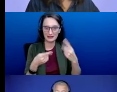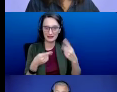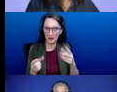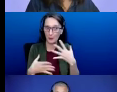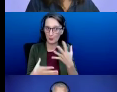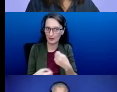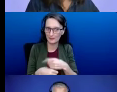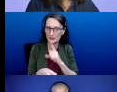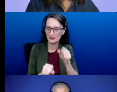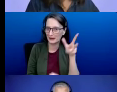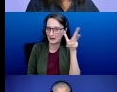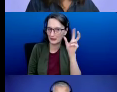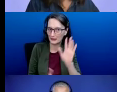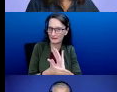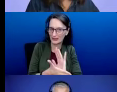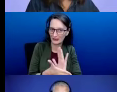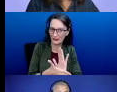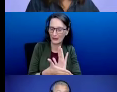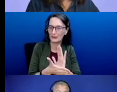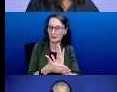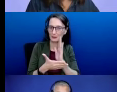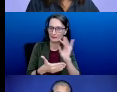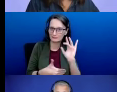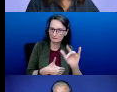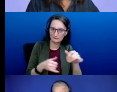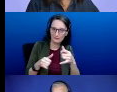And let's play it.